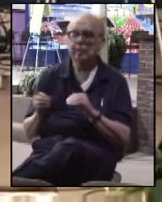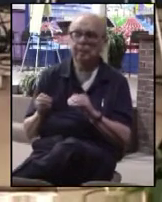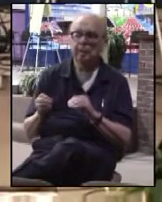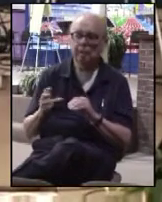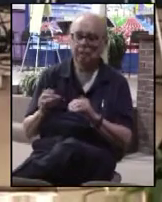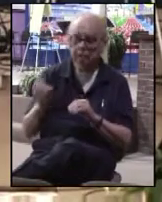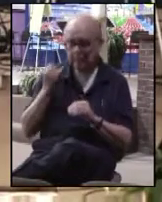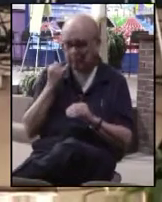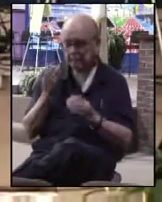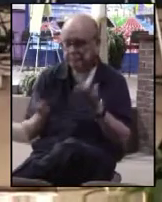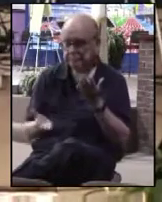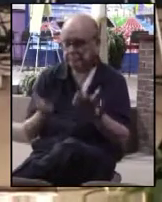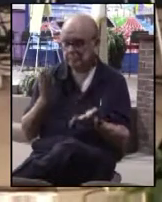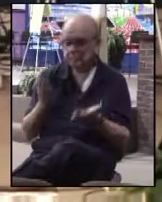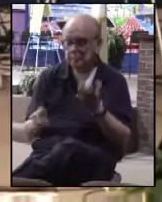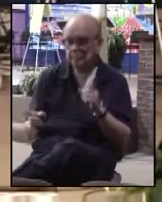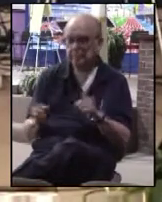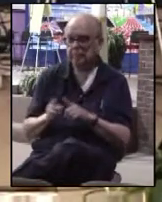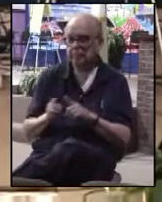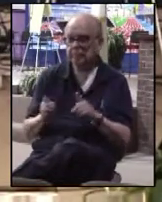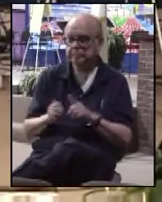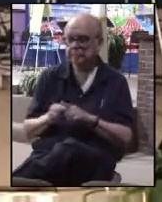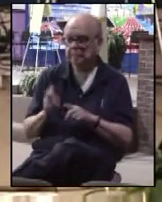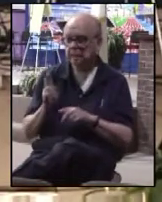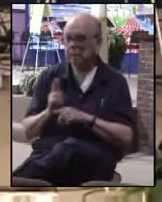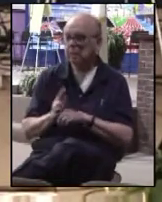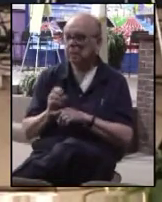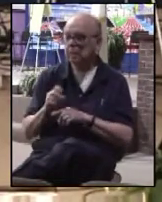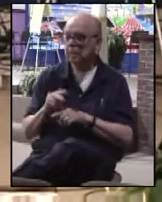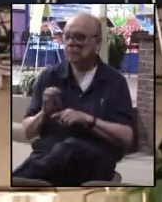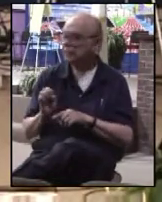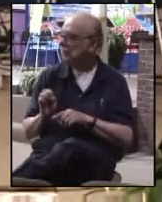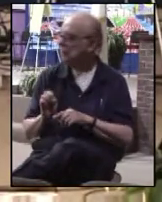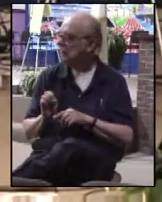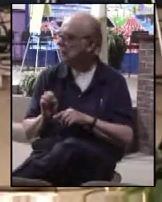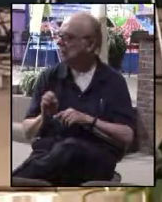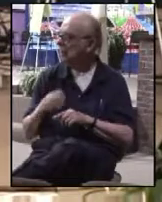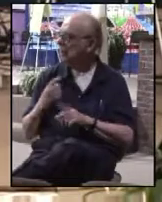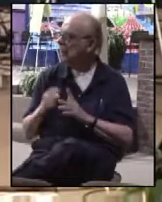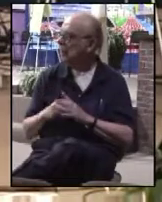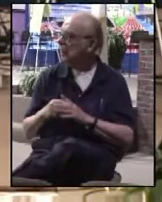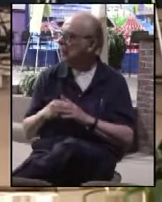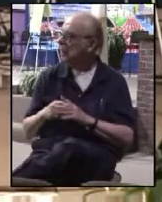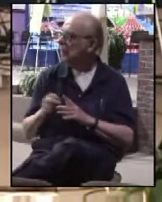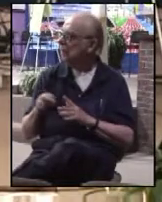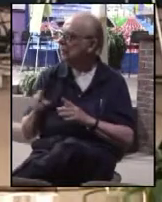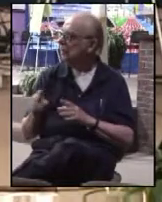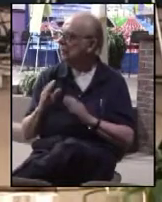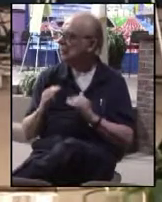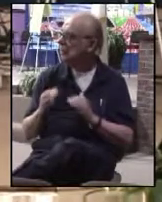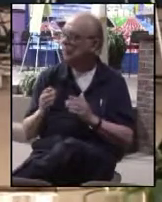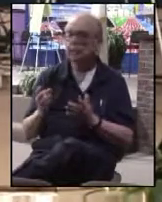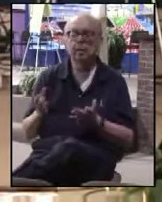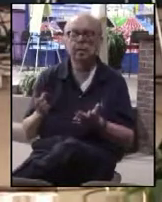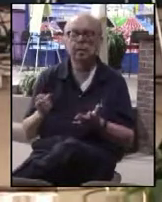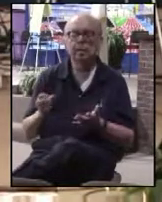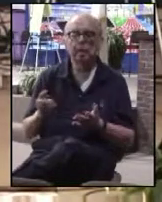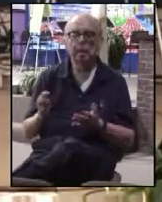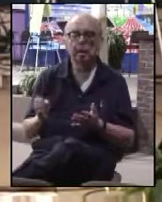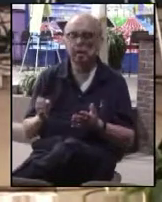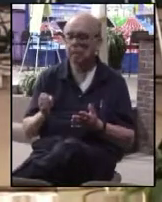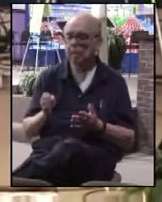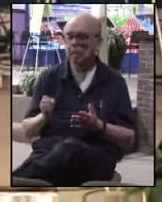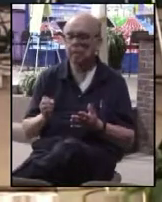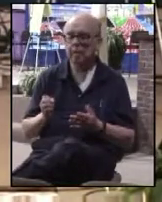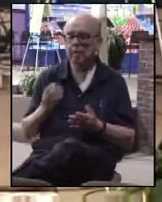it may be like I'll just use Sue for an example we started the journey of hope so what does she do? she knows how